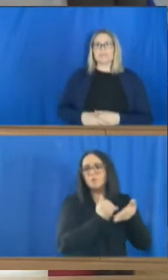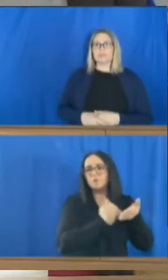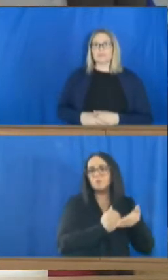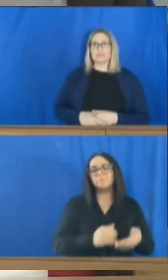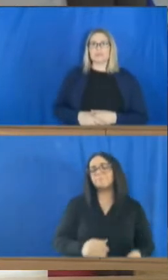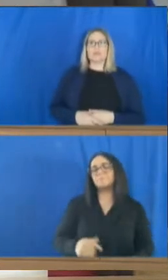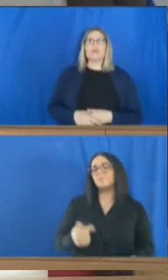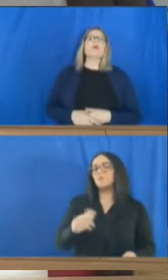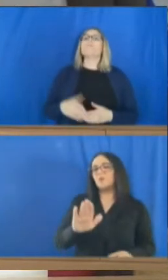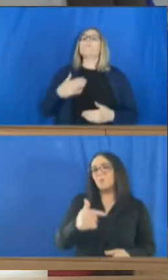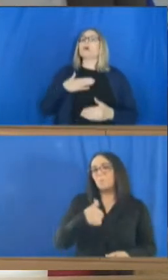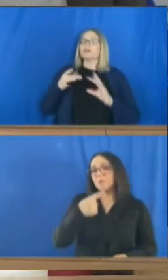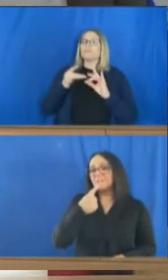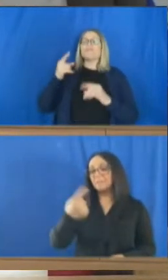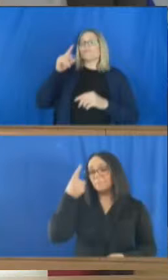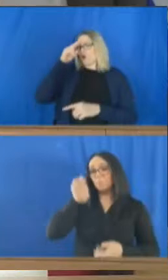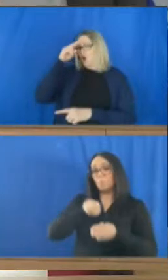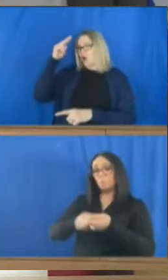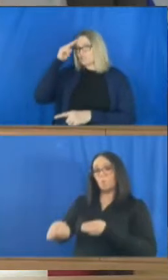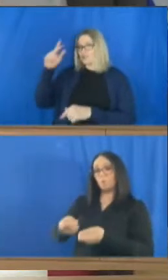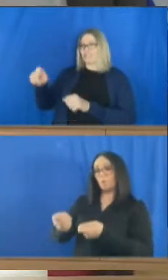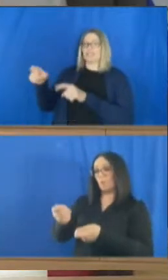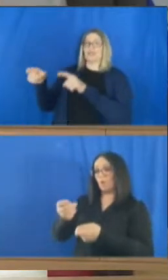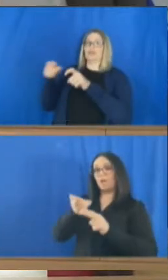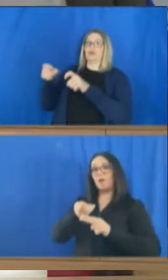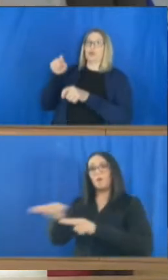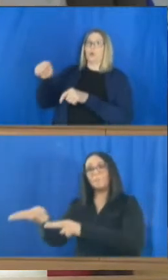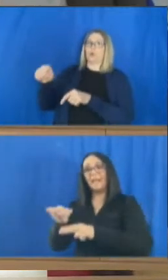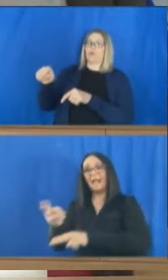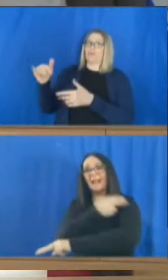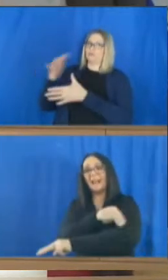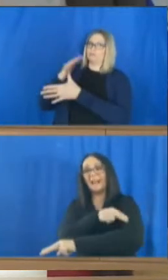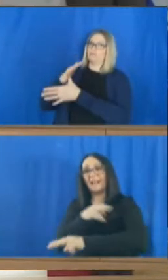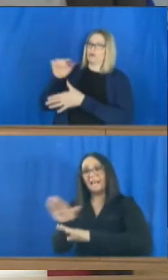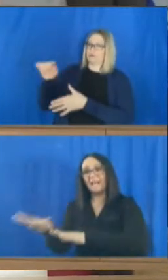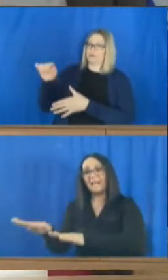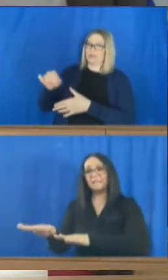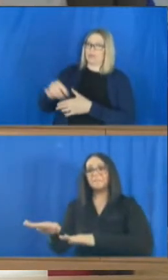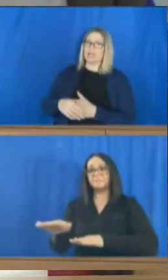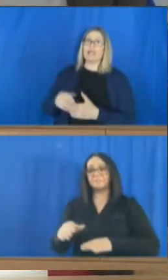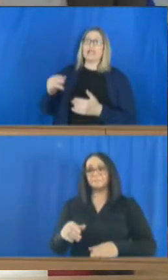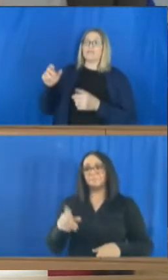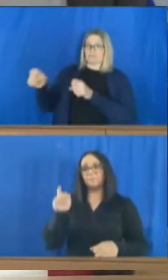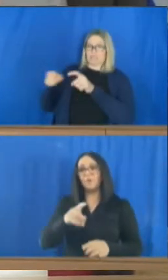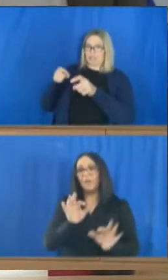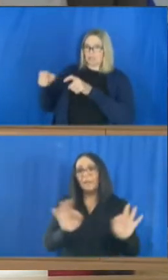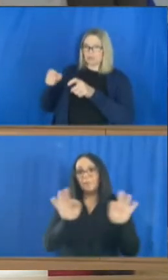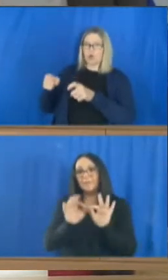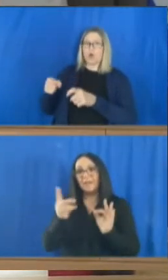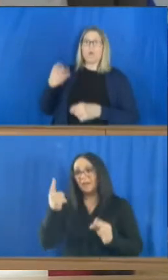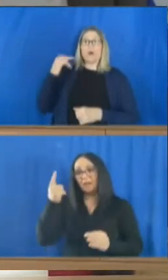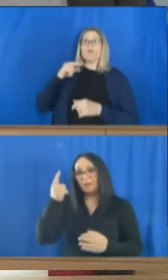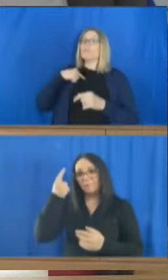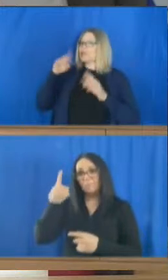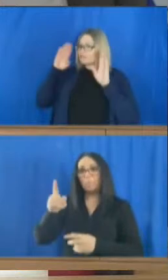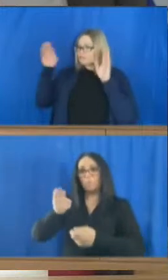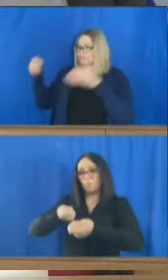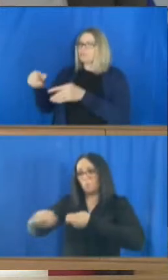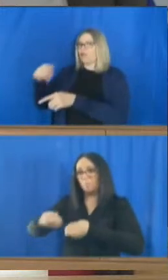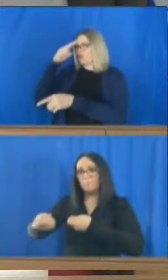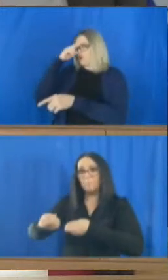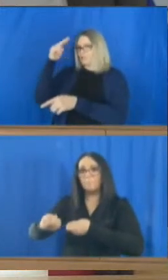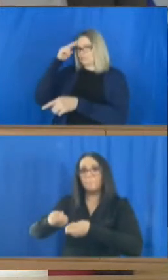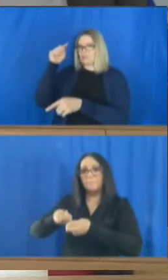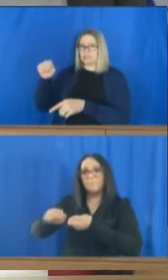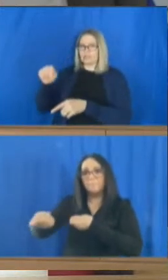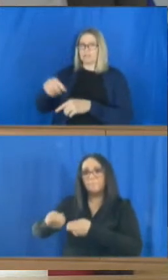significant evidence of people not following the rules. I think the majority have, and we're in the position we're in, but not all. And there's been, I would